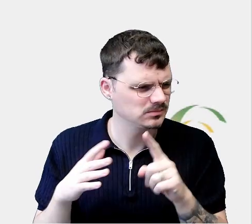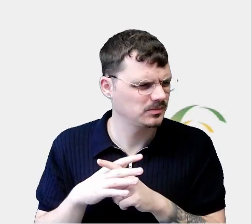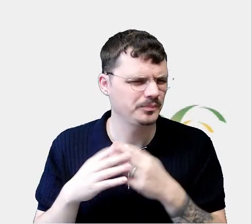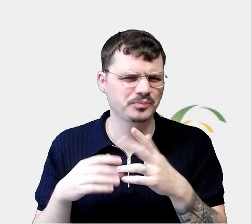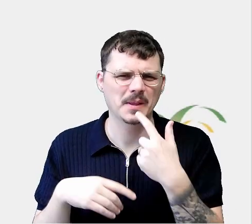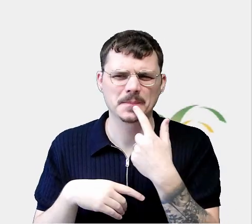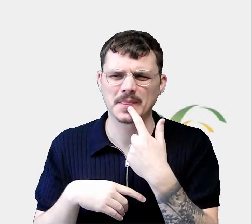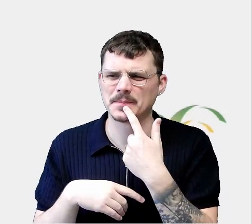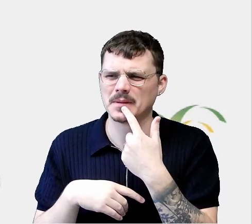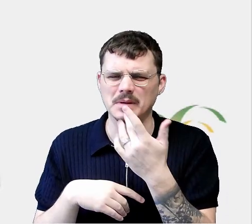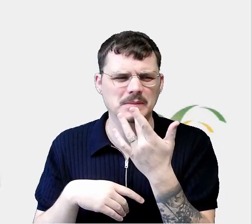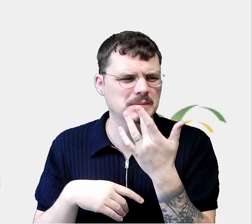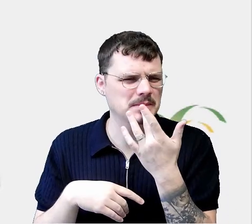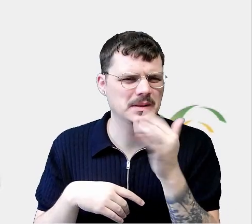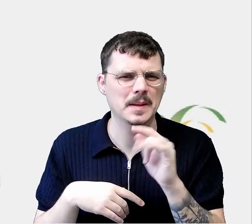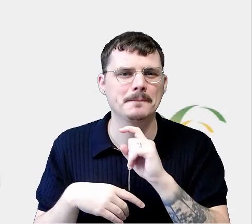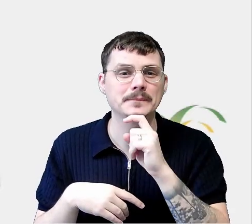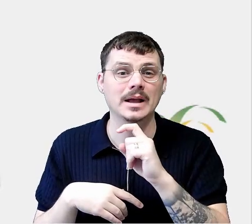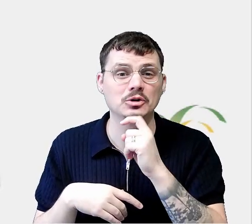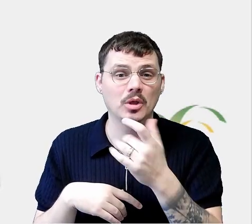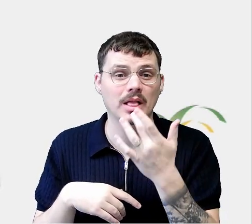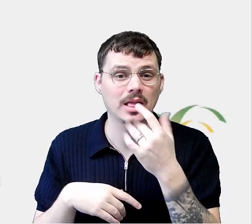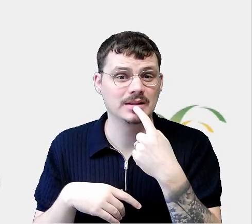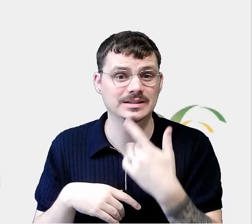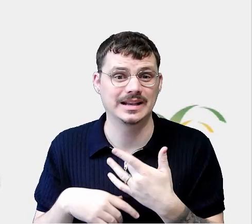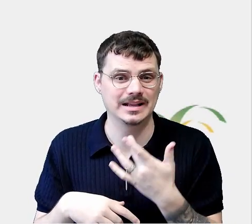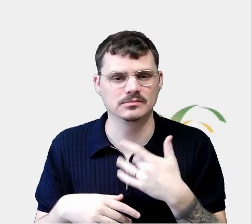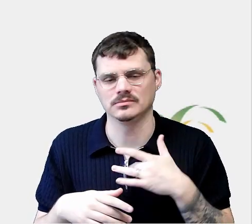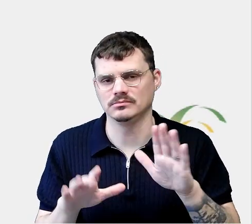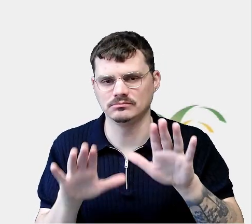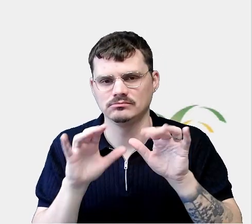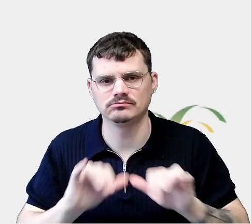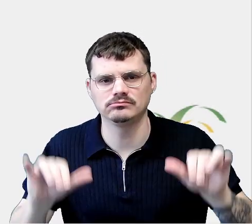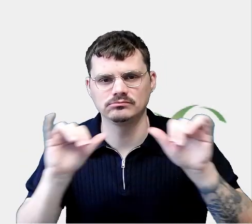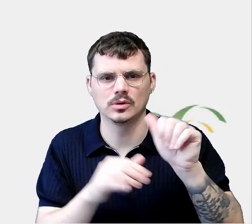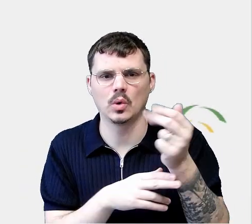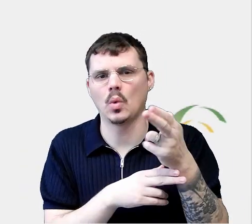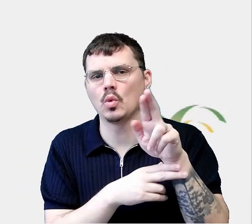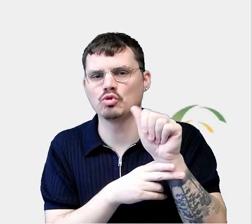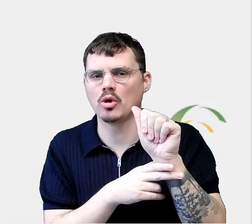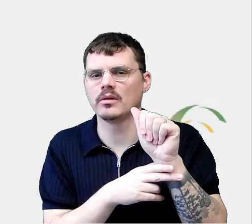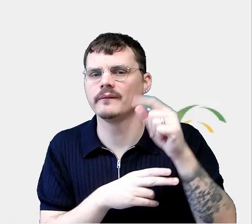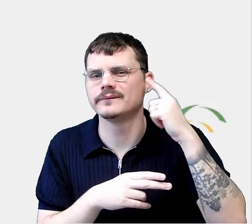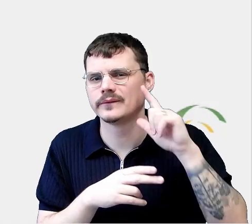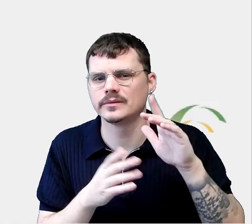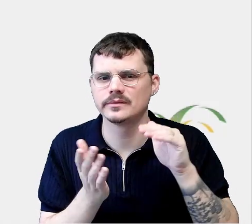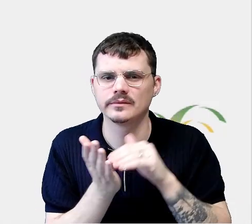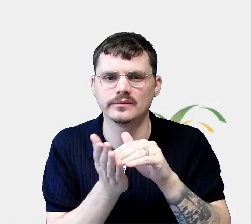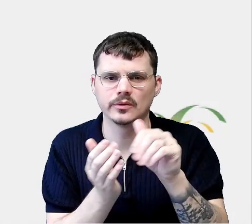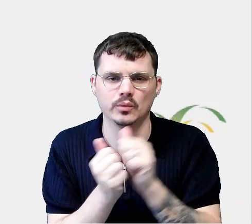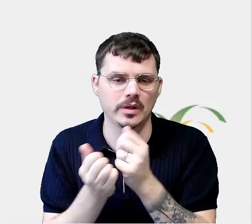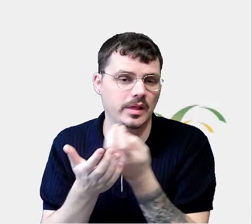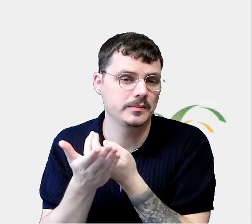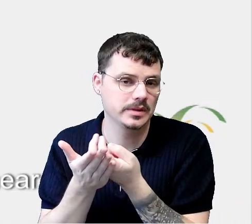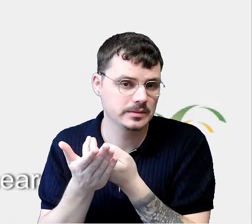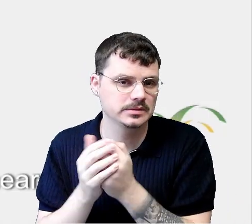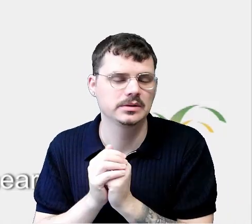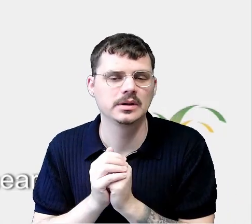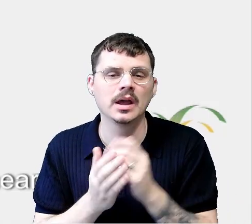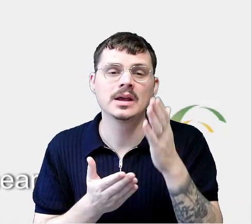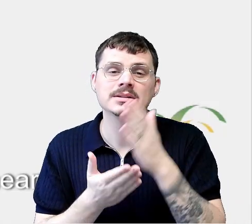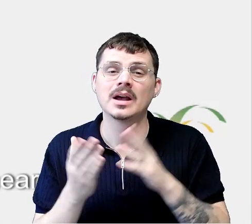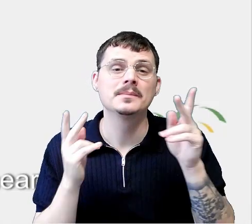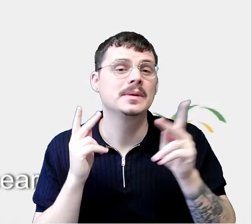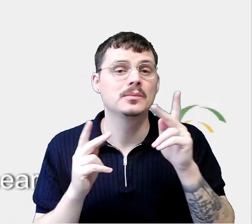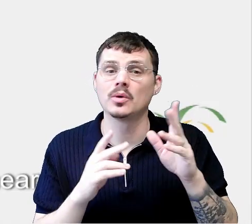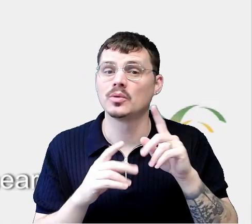or tastes in the mouth. The metal taste in the mouth is a classic aura for various types of epilepsy. Some people